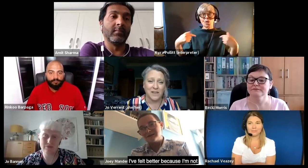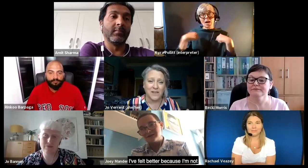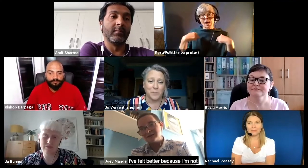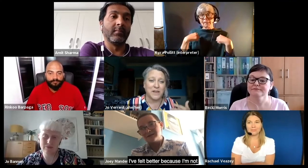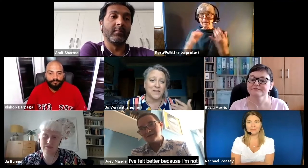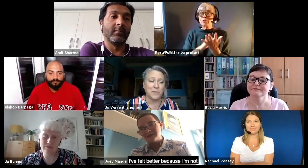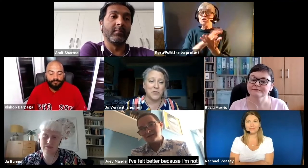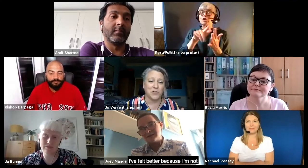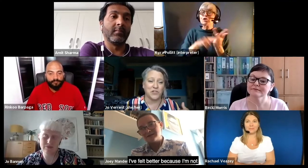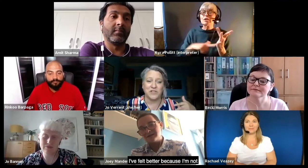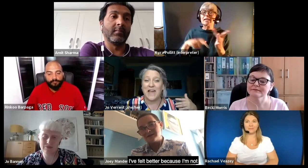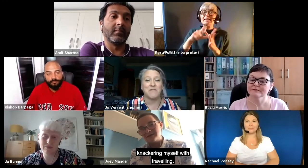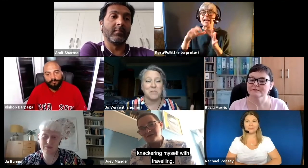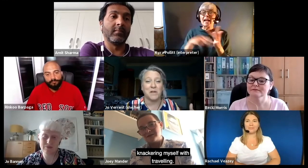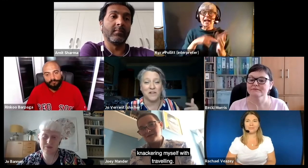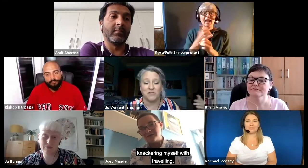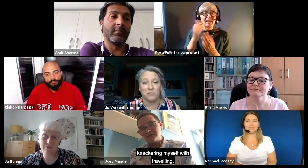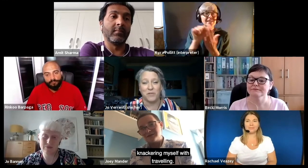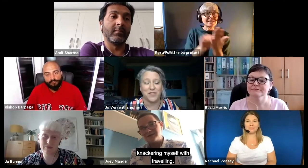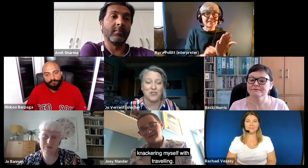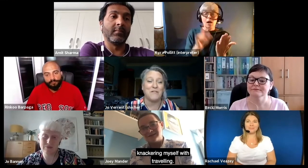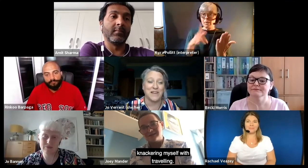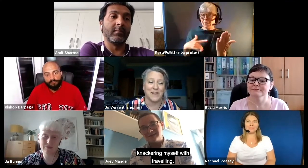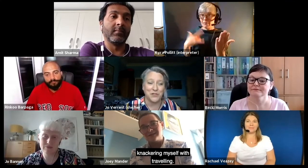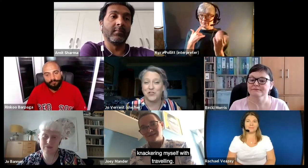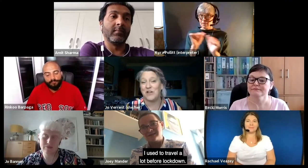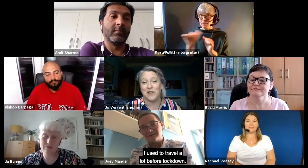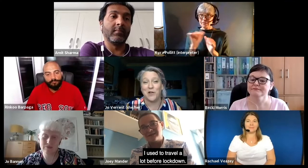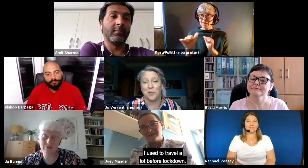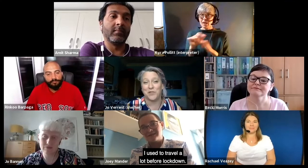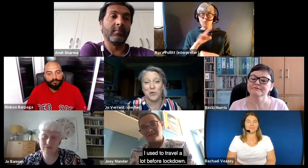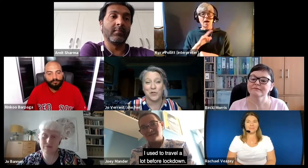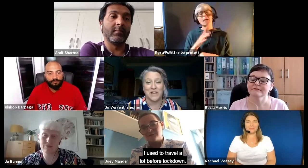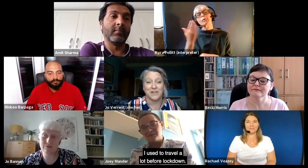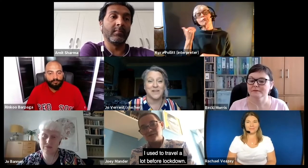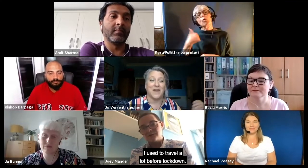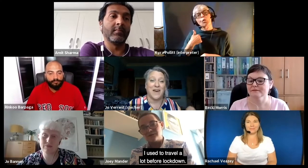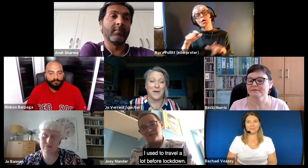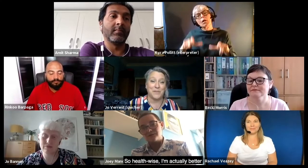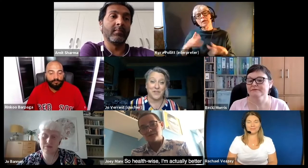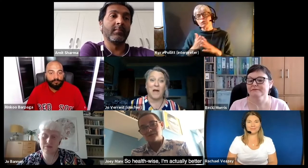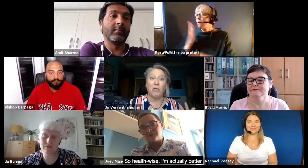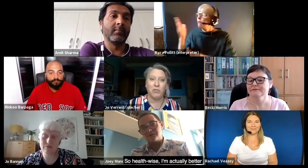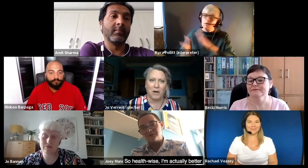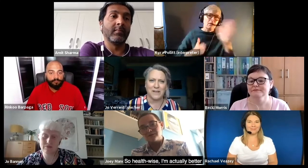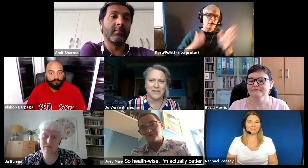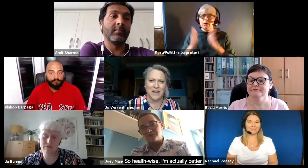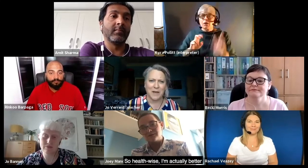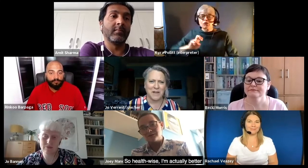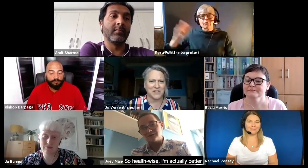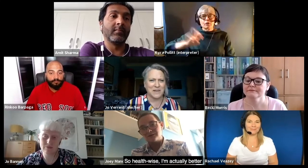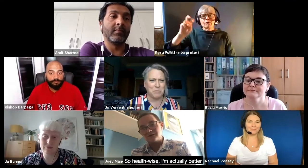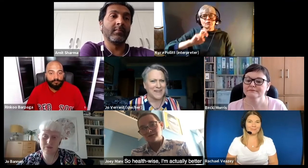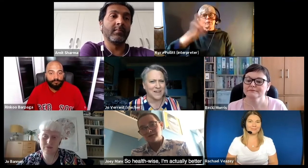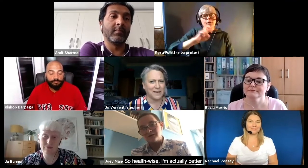better because I'm not knackering myself with travelling. I used to travel a lot before lockdown. So health-wise,